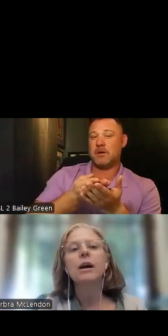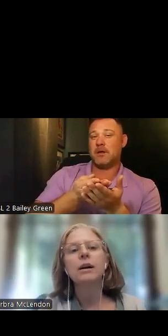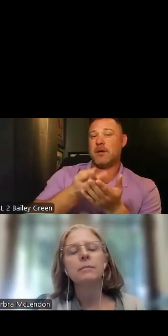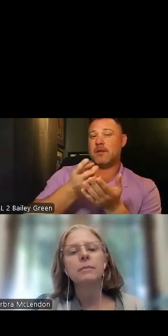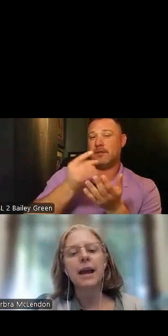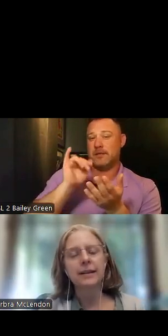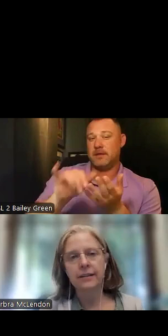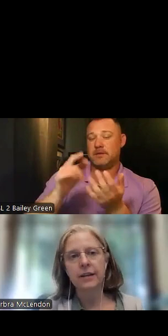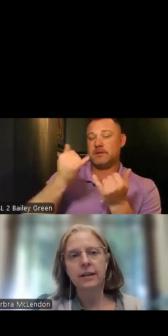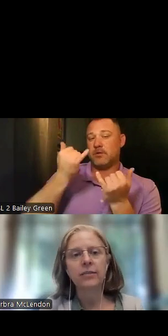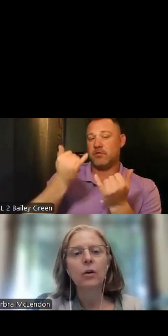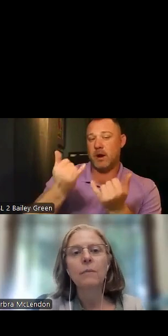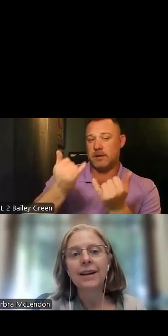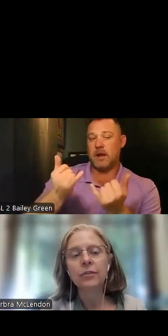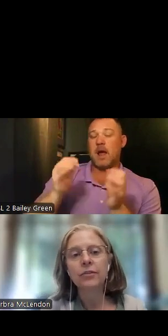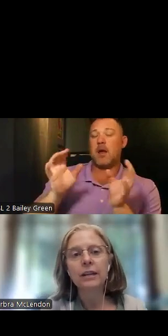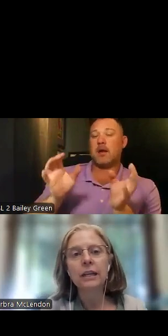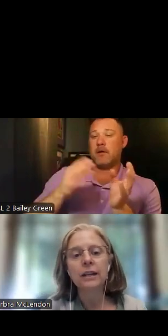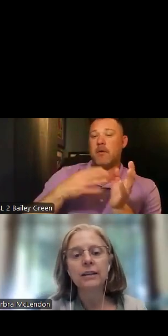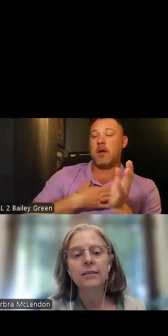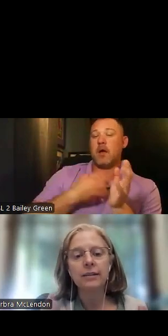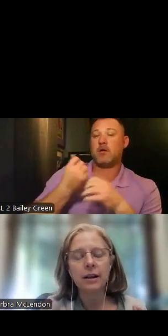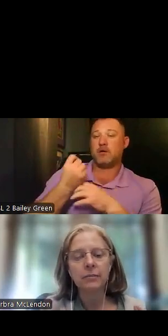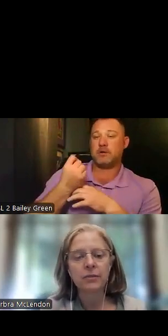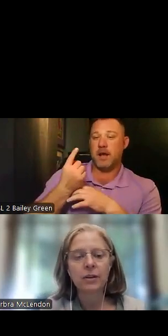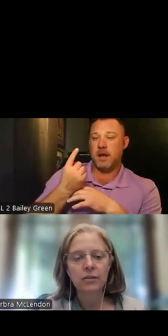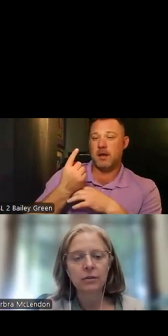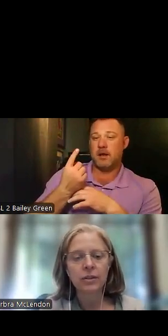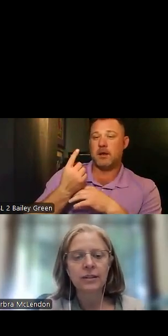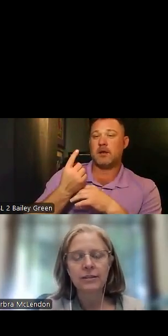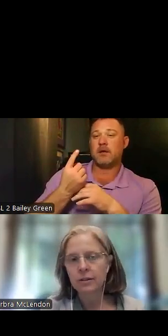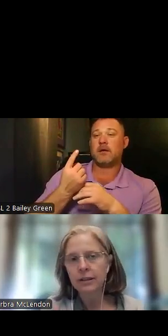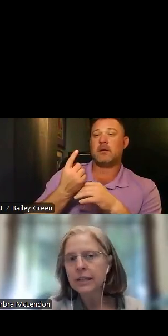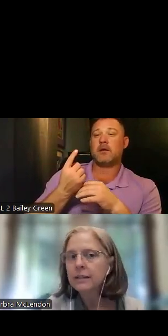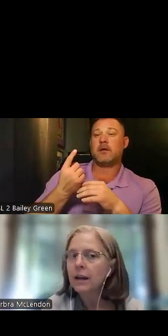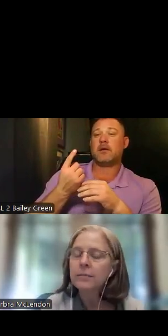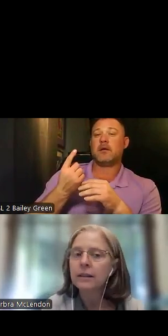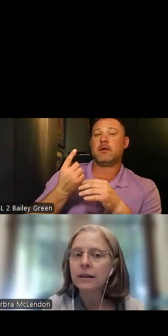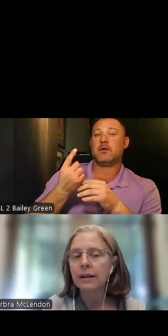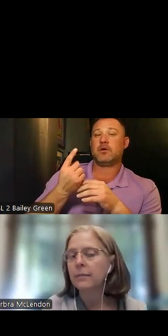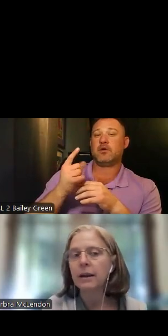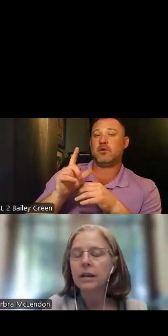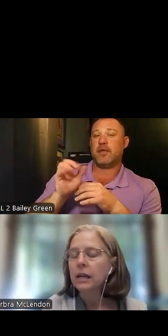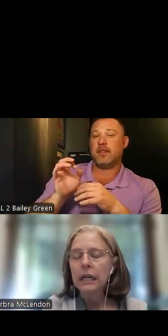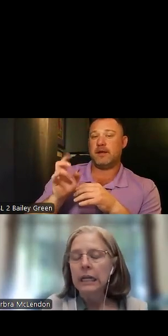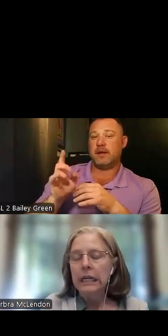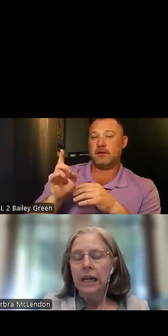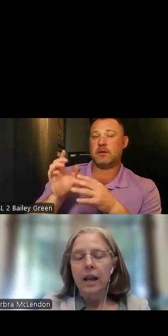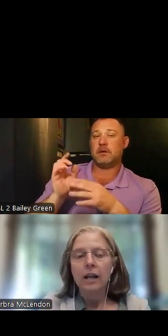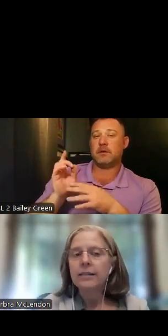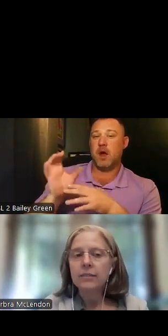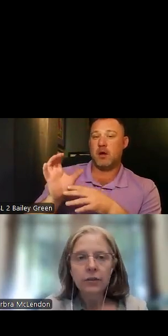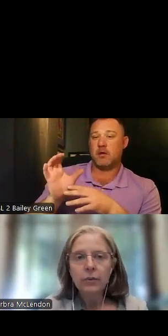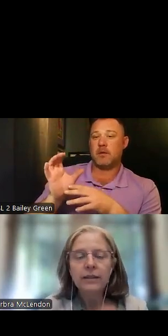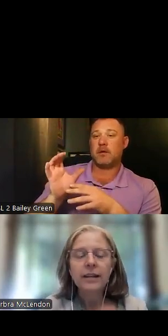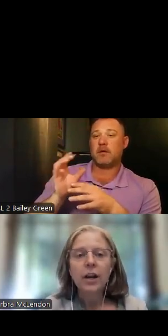now activity. So my understanding is, and Susan also alluded to the leaked document that had come out